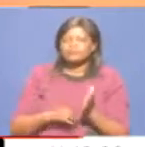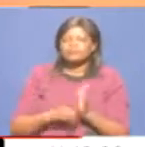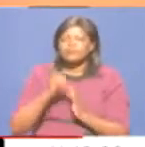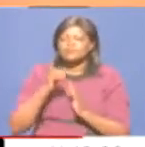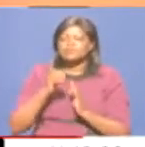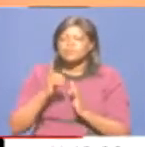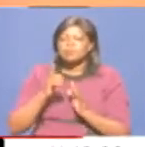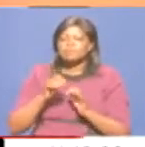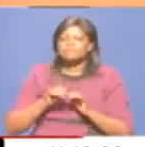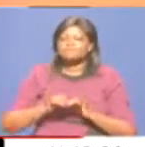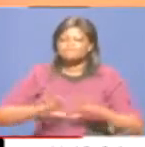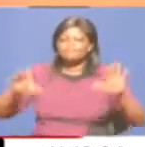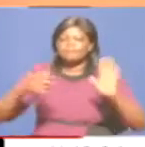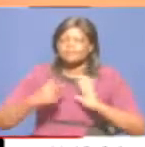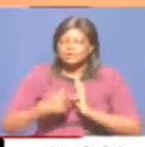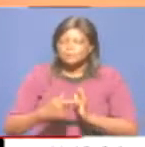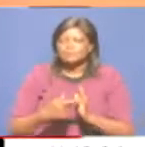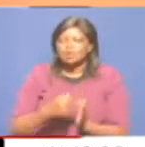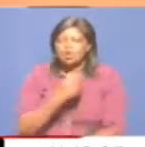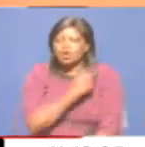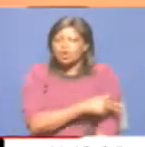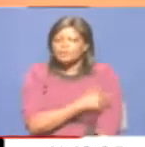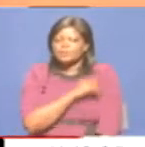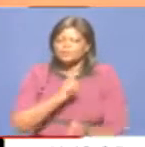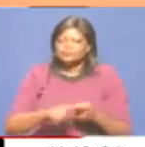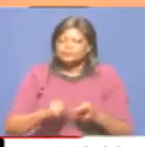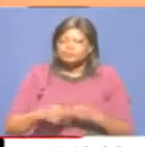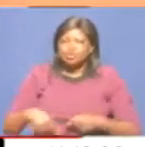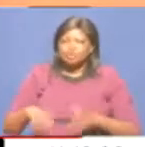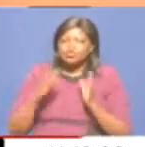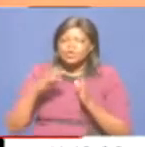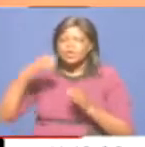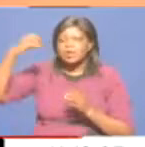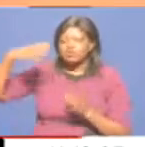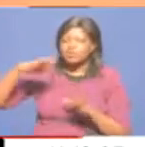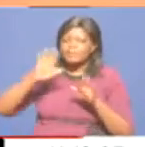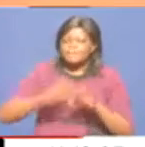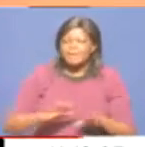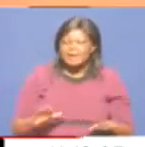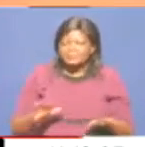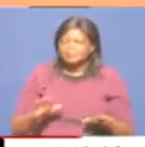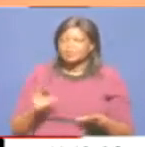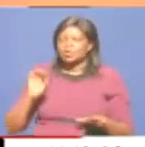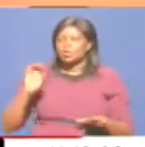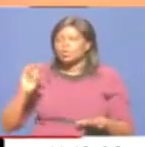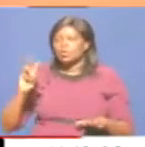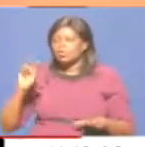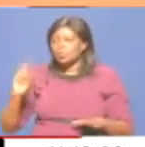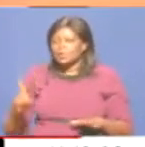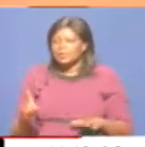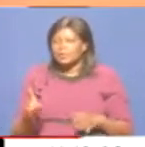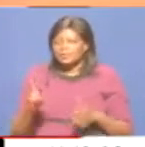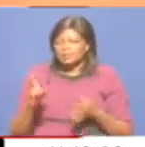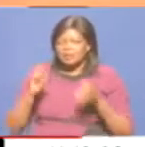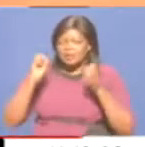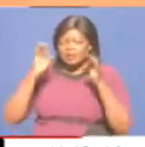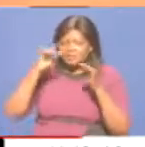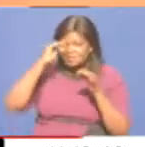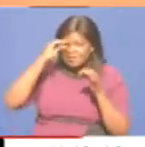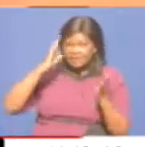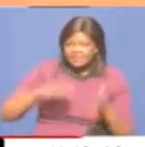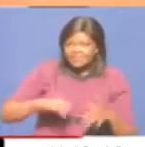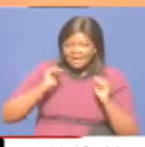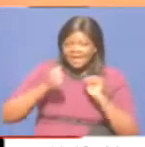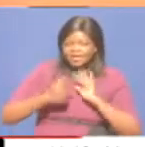hospitals, hospitals, road, electricity, market, inwards. Mm-hmm. And that way, if the governors can